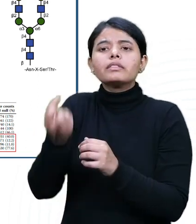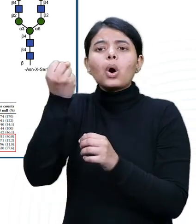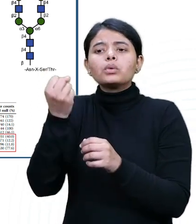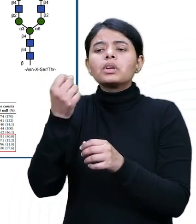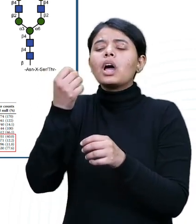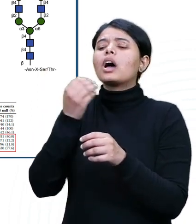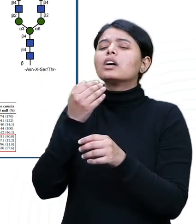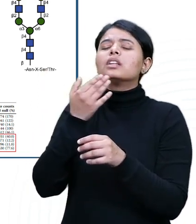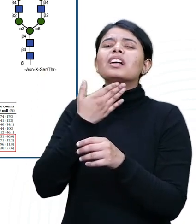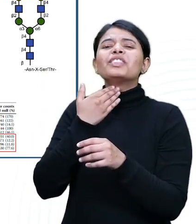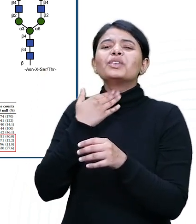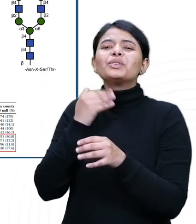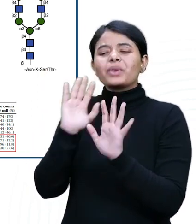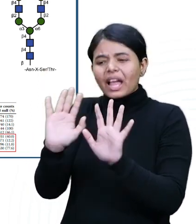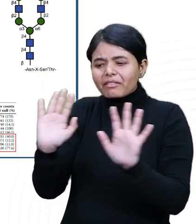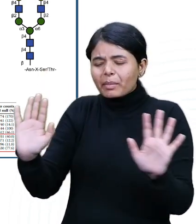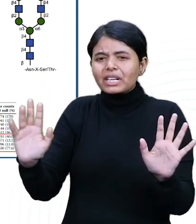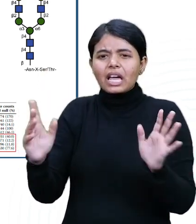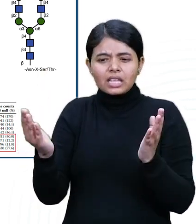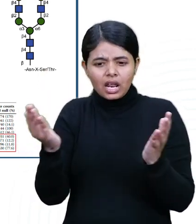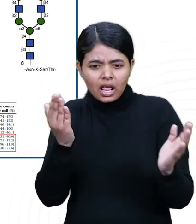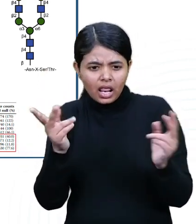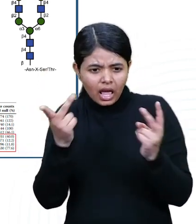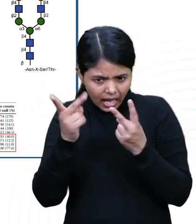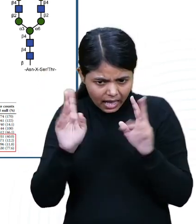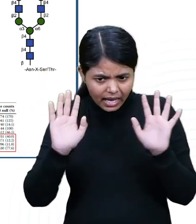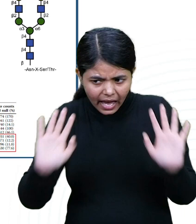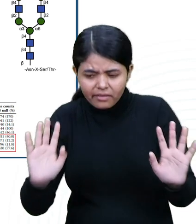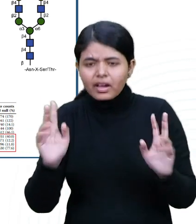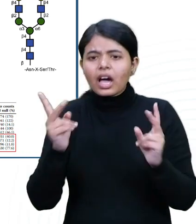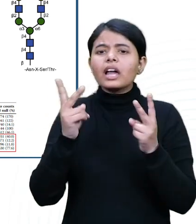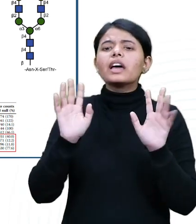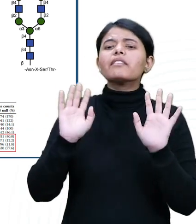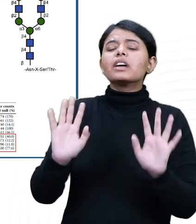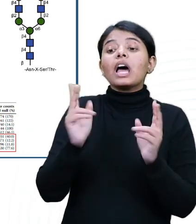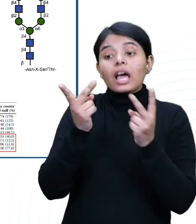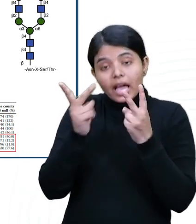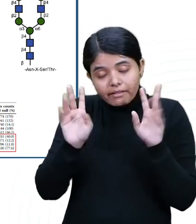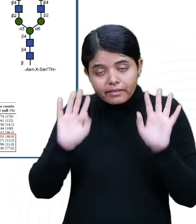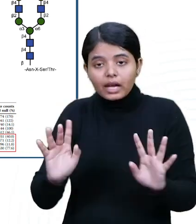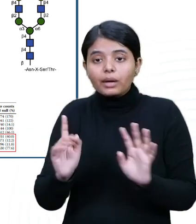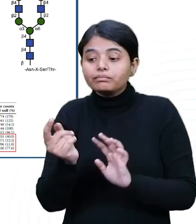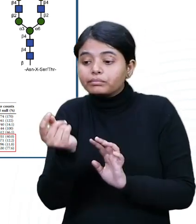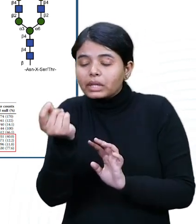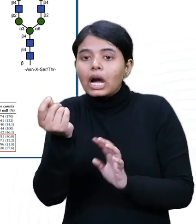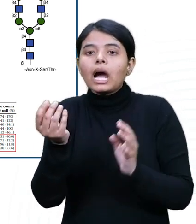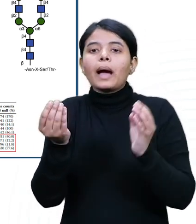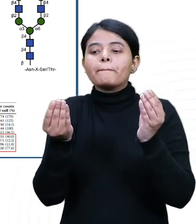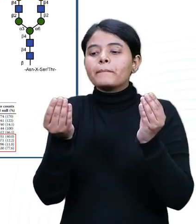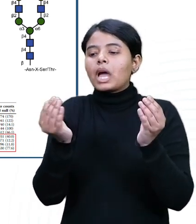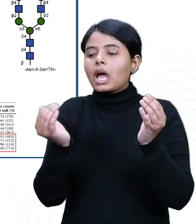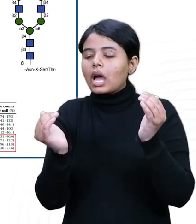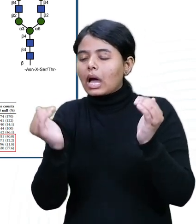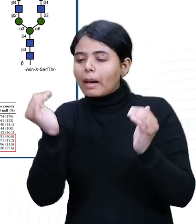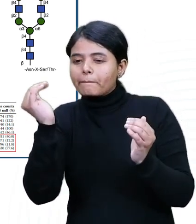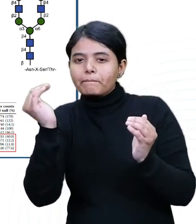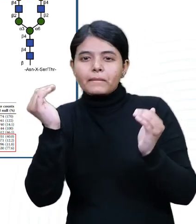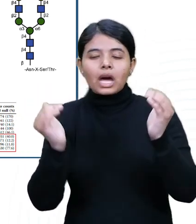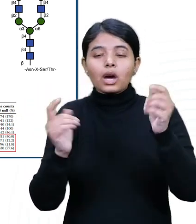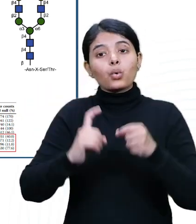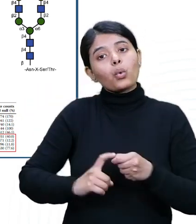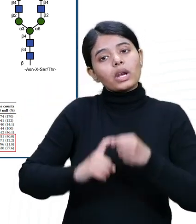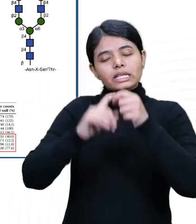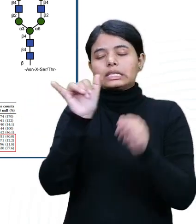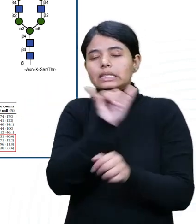oligomannose, polymanose will only give you different mannose, substituted mannose like 2 mannose, 3 mannose, terminal mannose, and 3,6